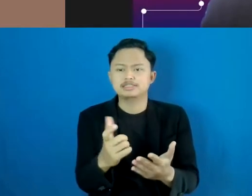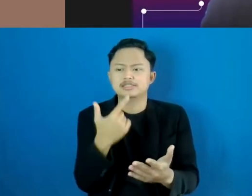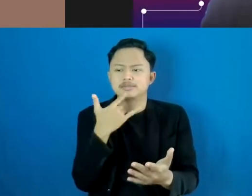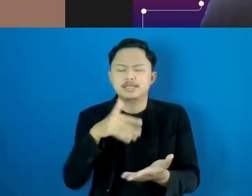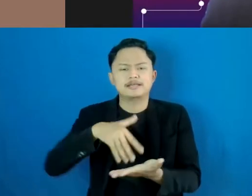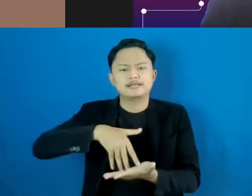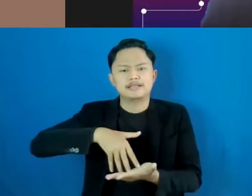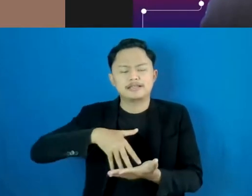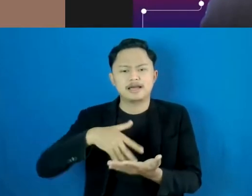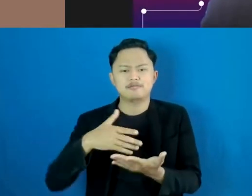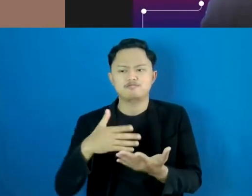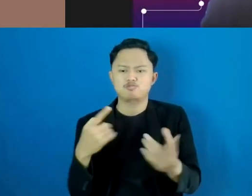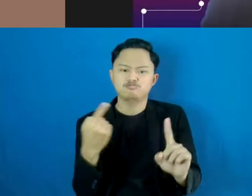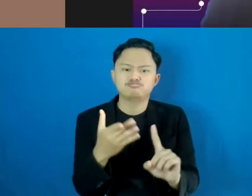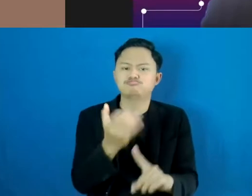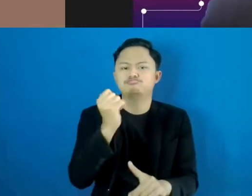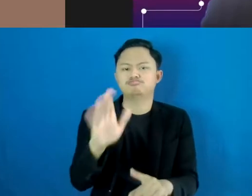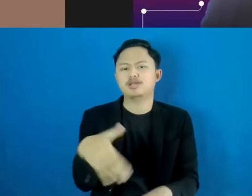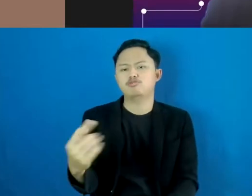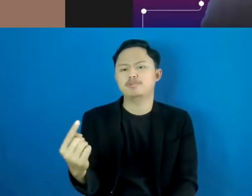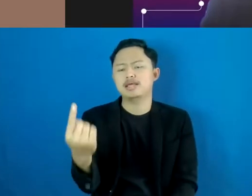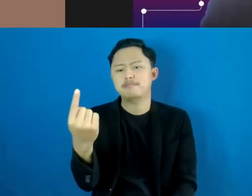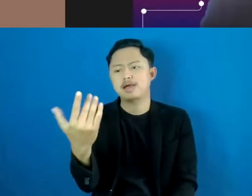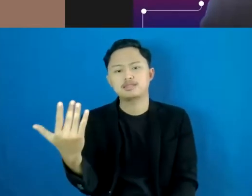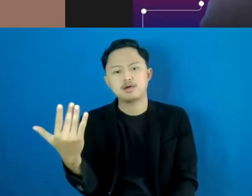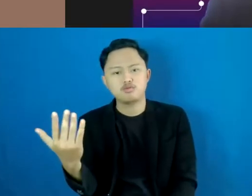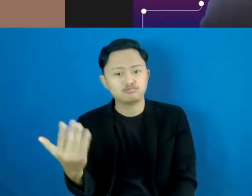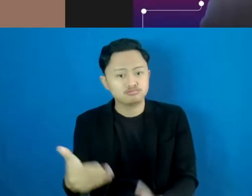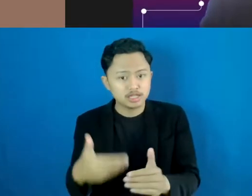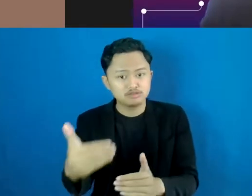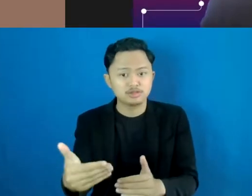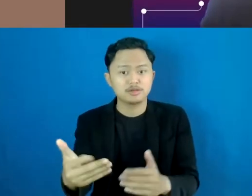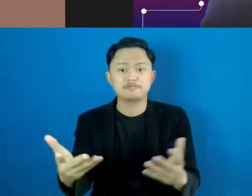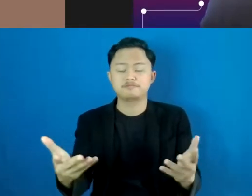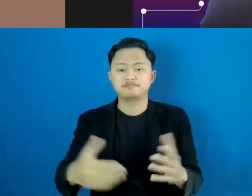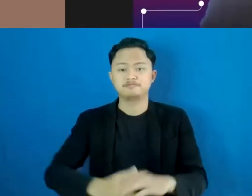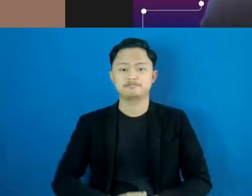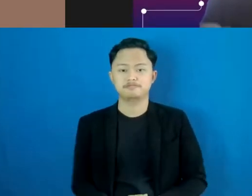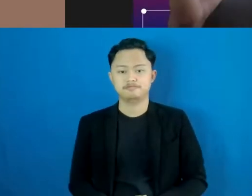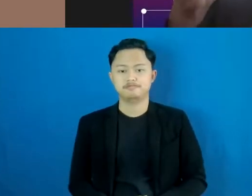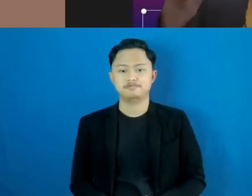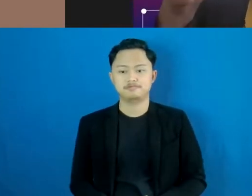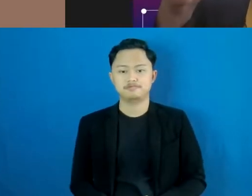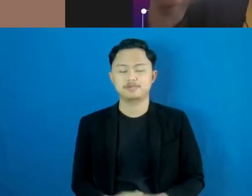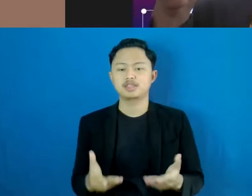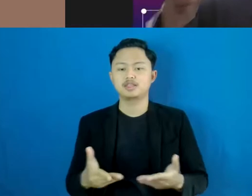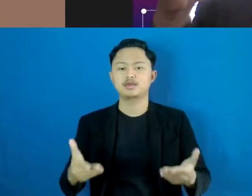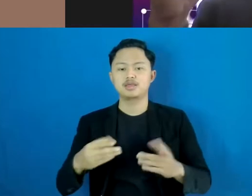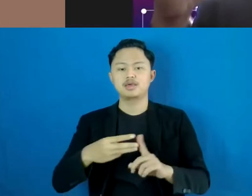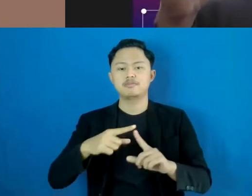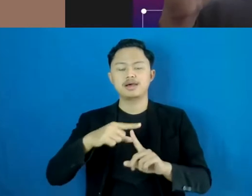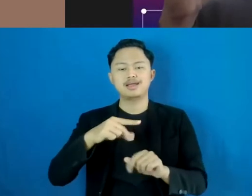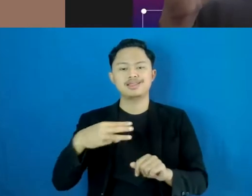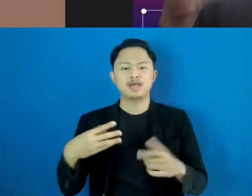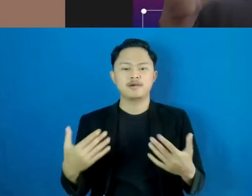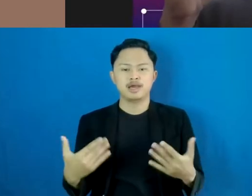in the later years? What kind of battery degradation do you foresee? There are two types of